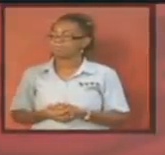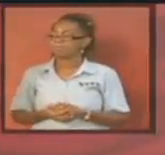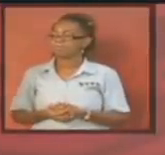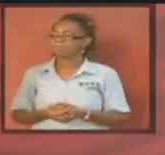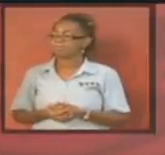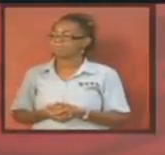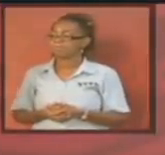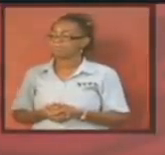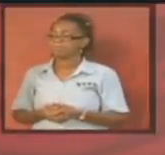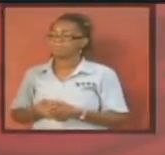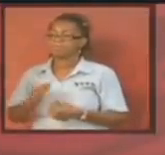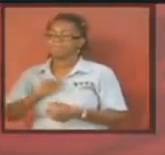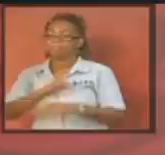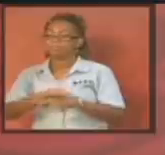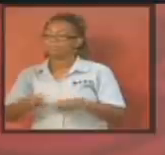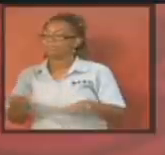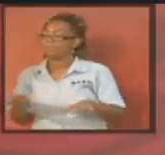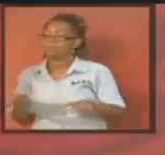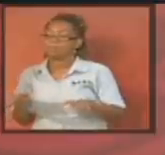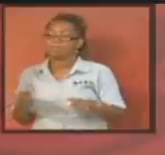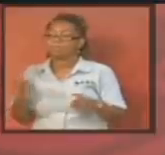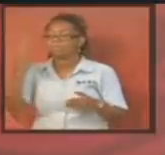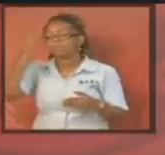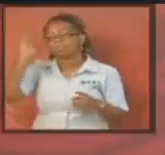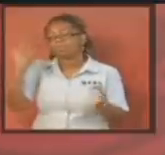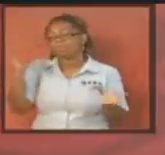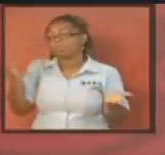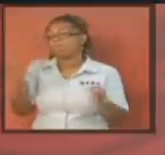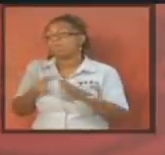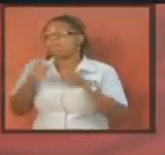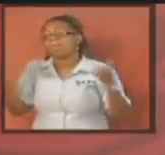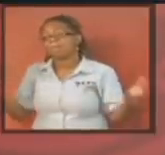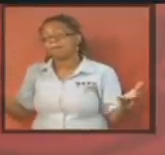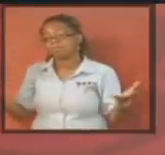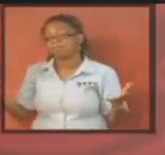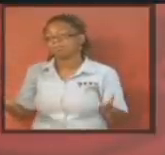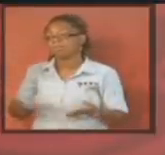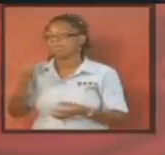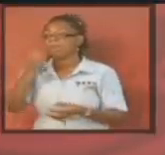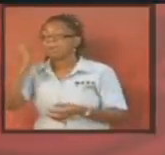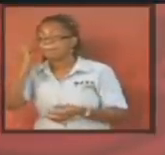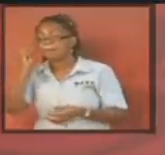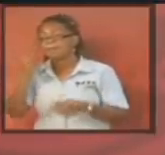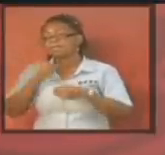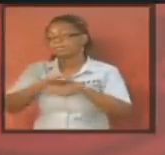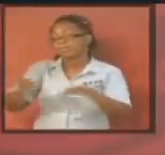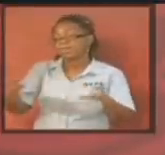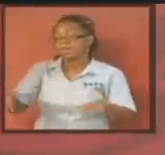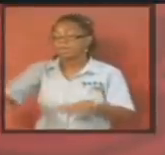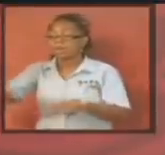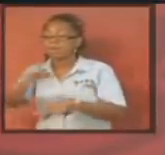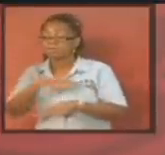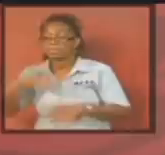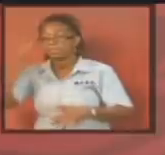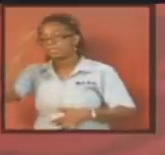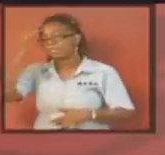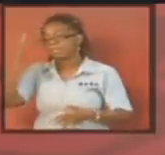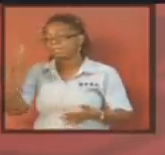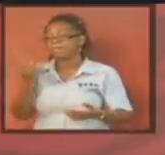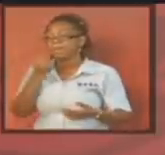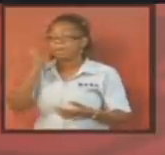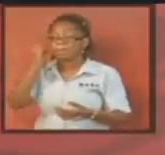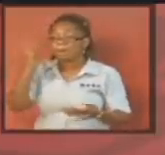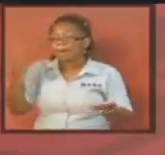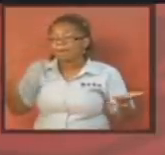actual figures to tell you the rate of transmission within the homes when there is a COVID-positive person being managed in the home.